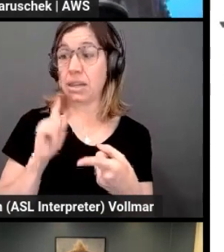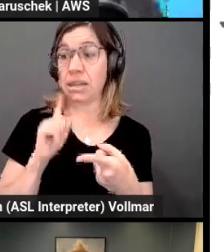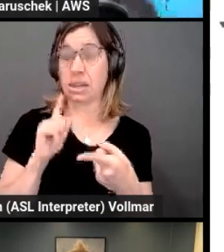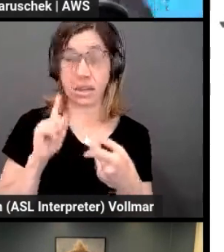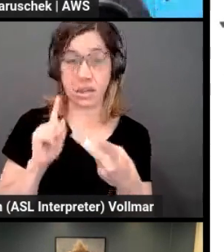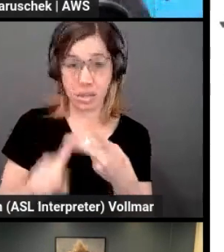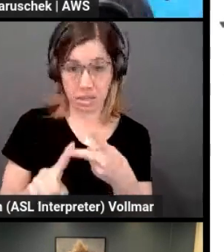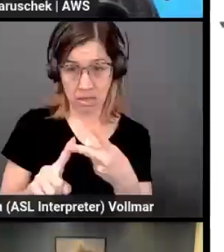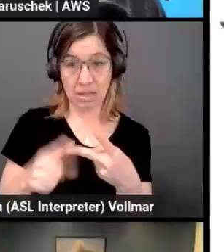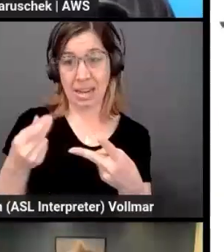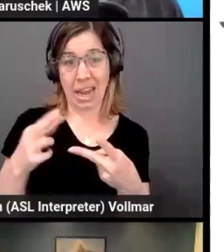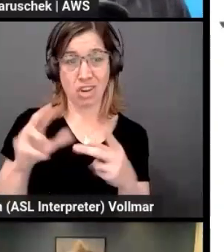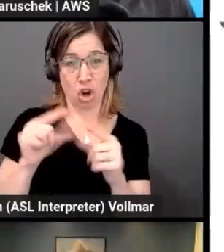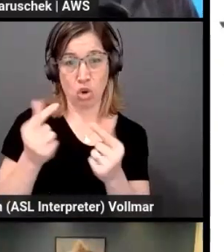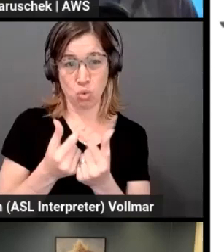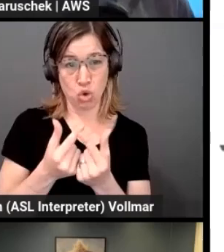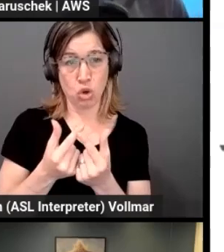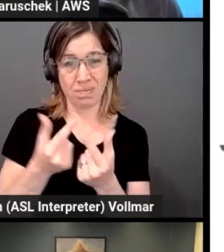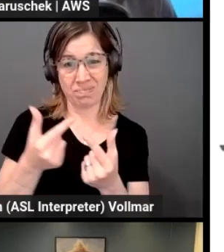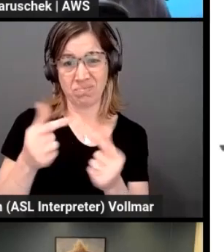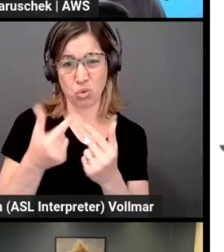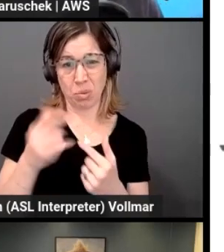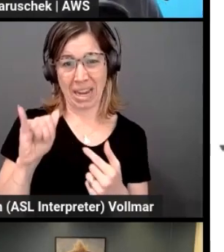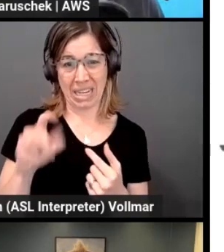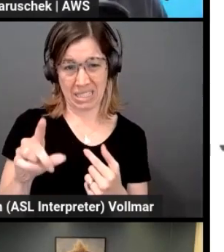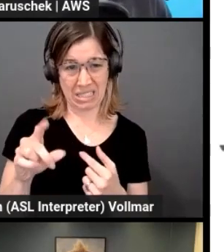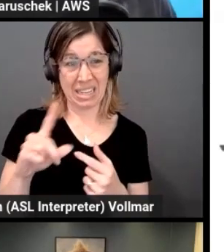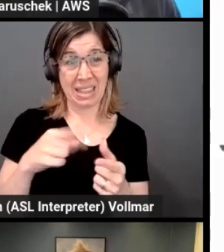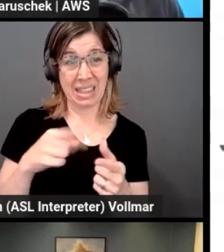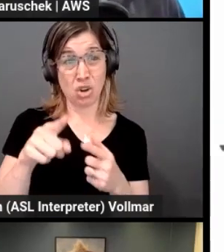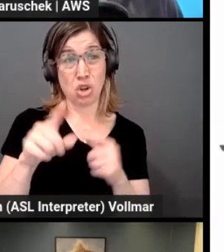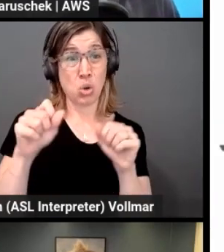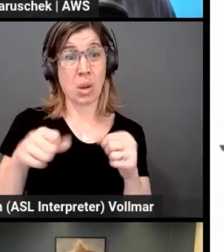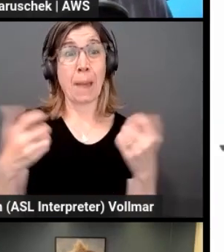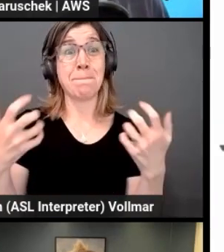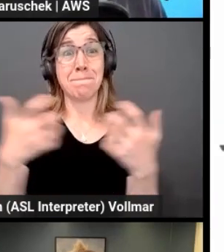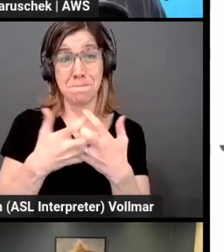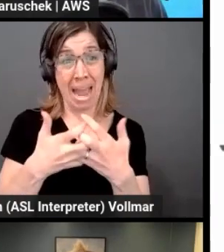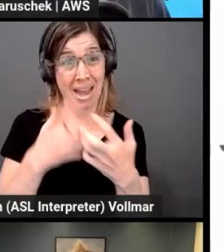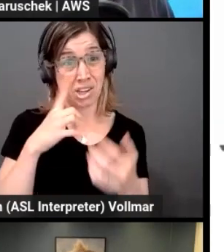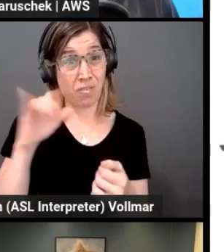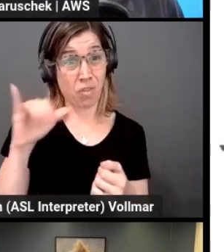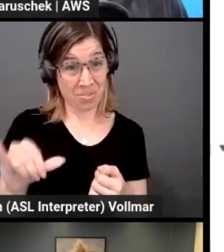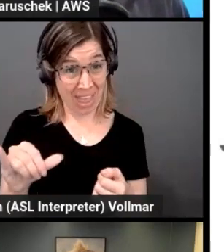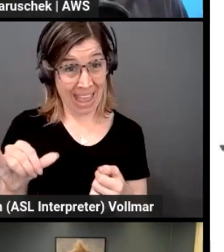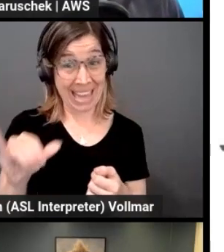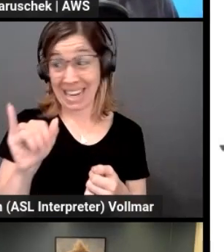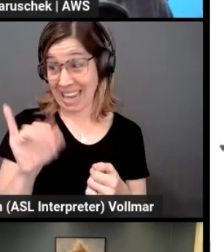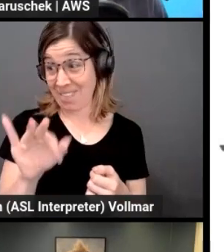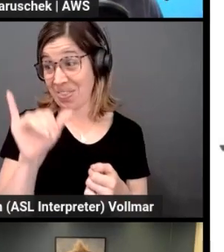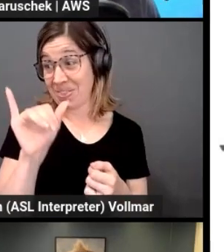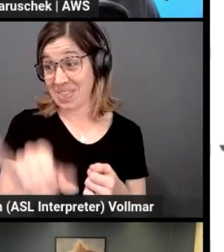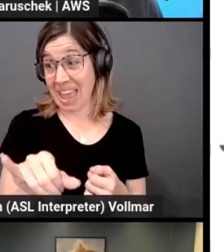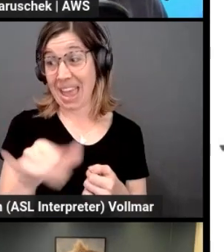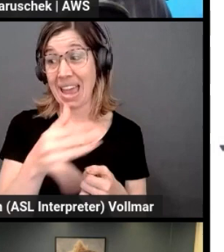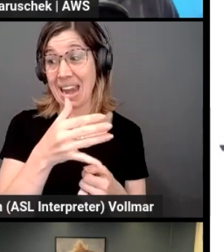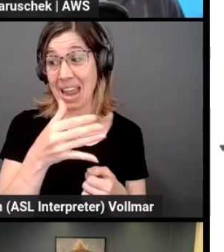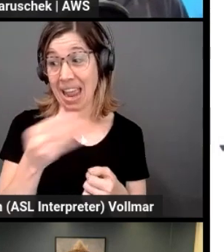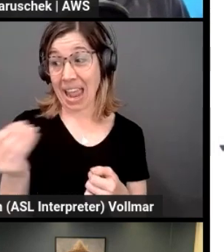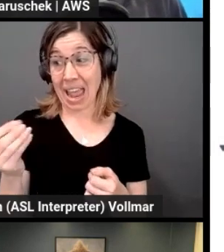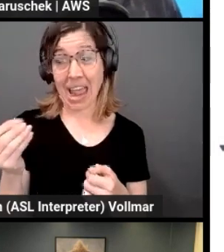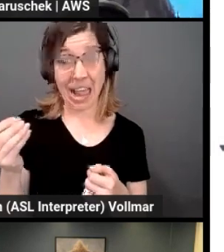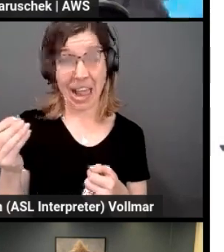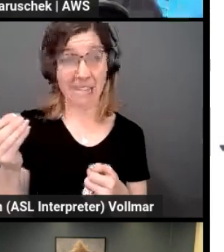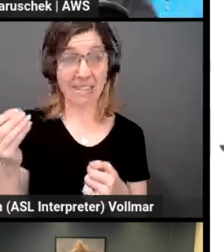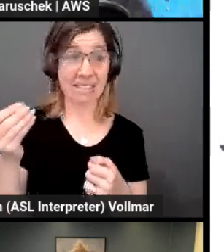group, you have a group ID, then you're able to match on that. And as long as that and the email address ends